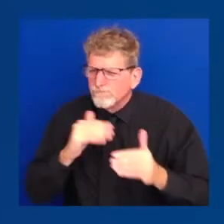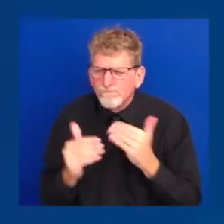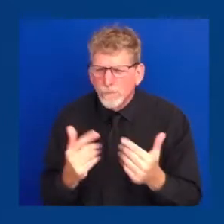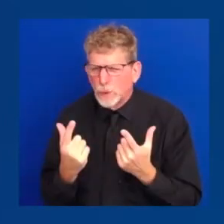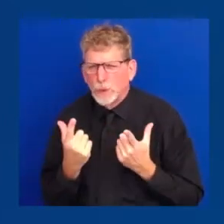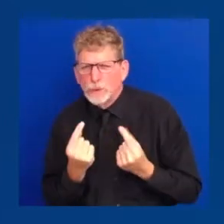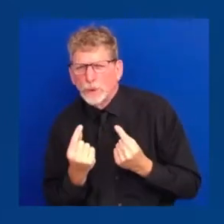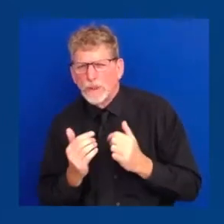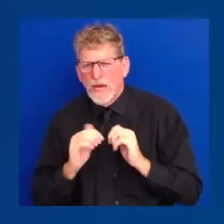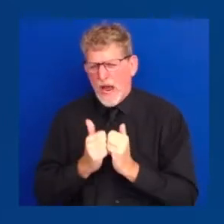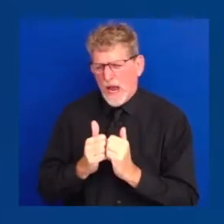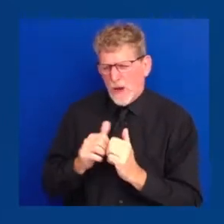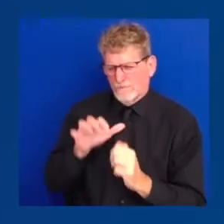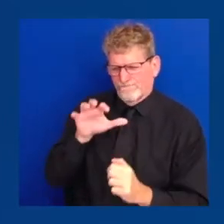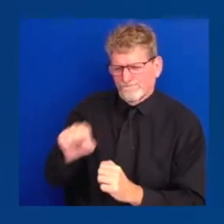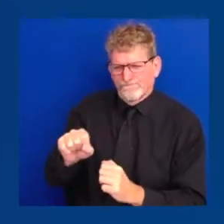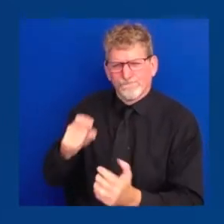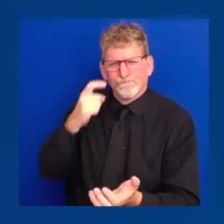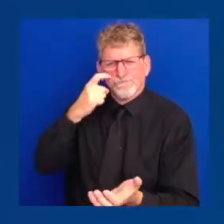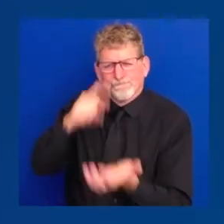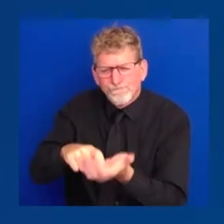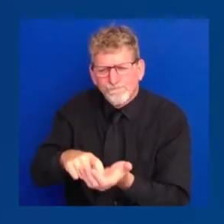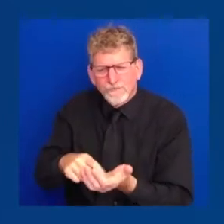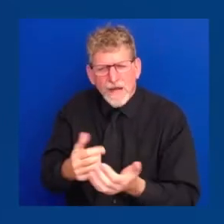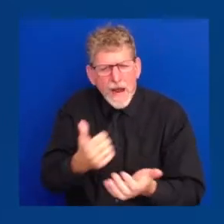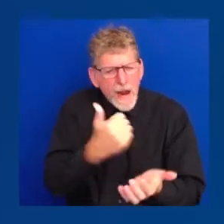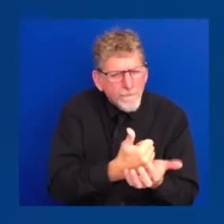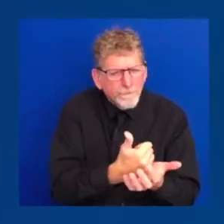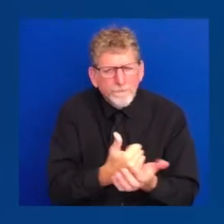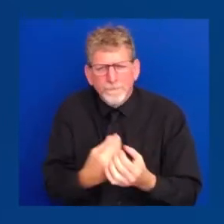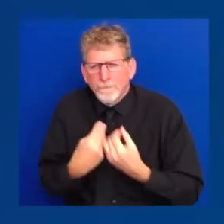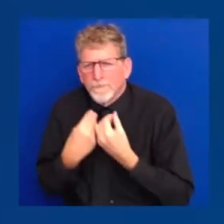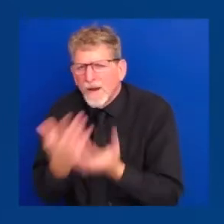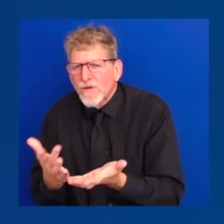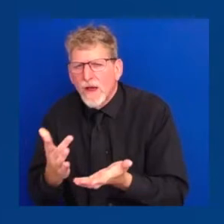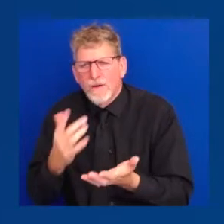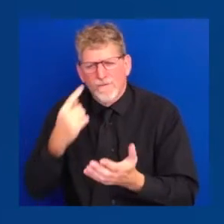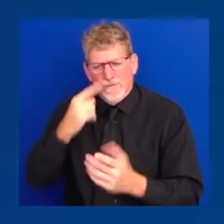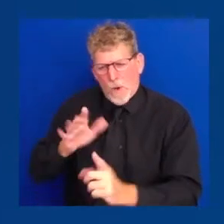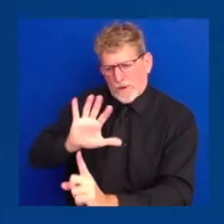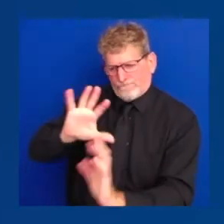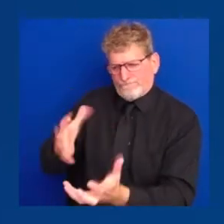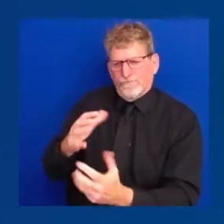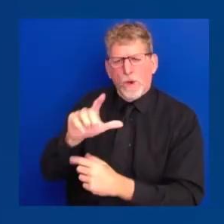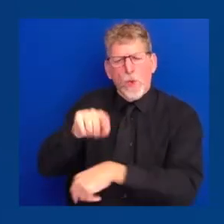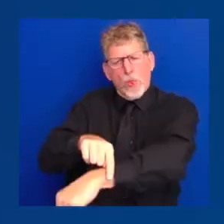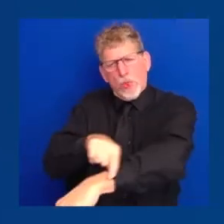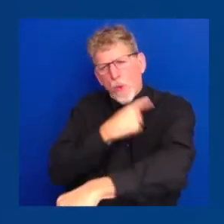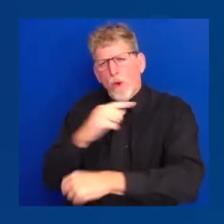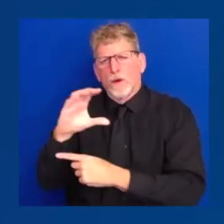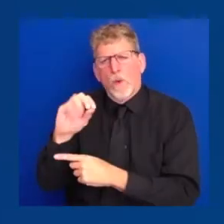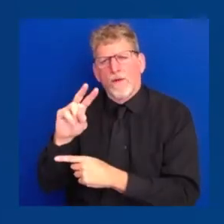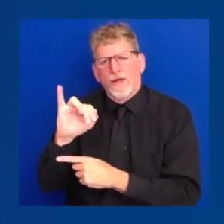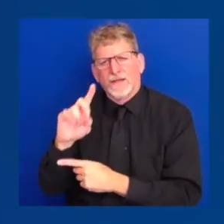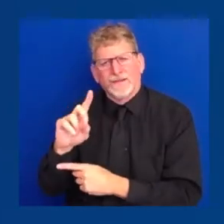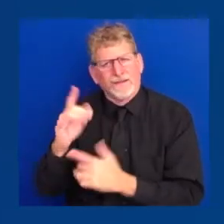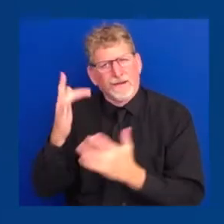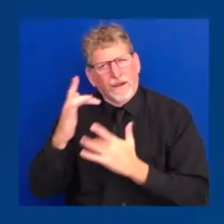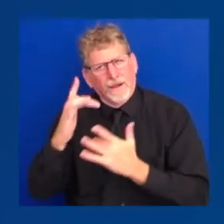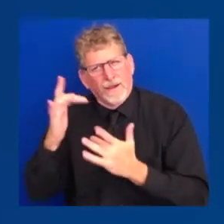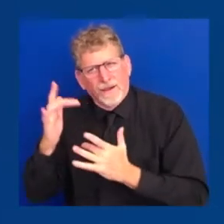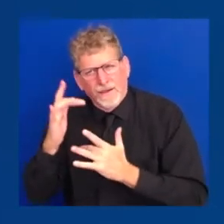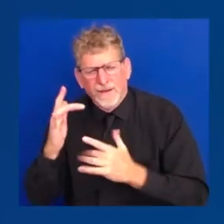our ongoing work already at NIH, we'll further expand our research and ramp up our data sharing across the federal government